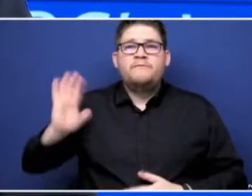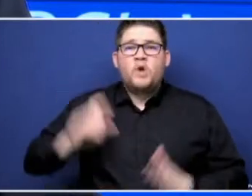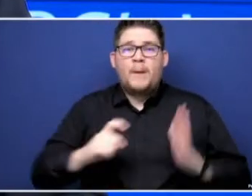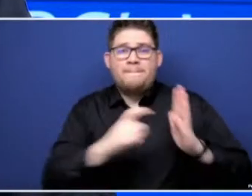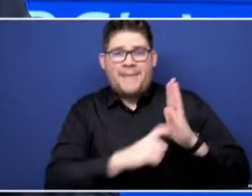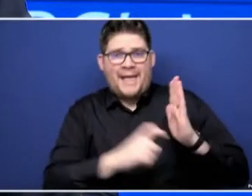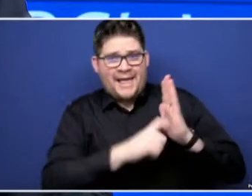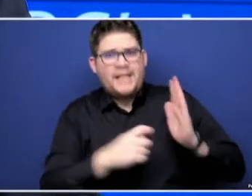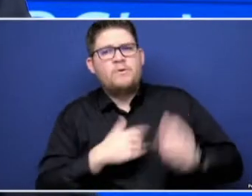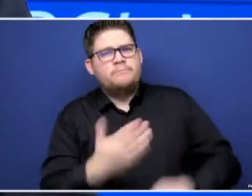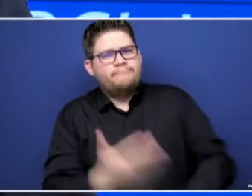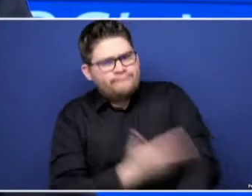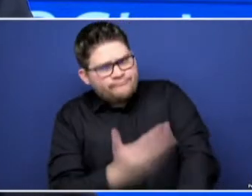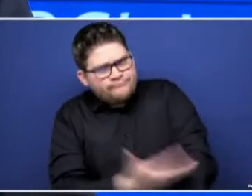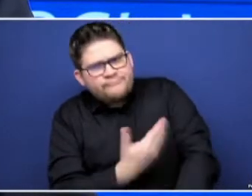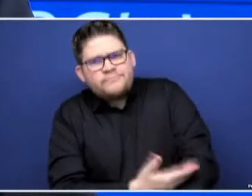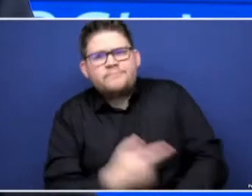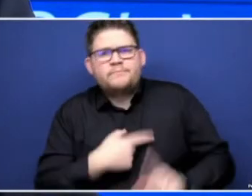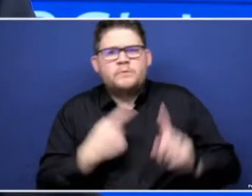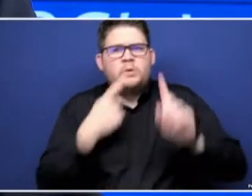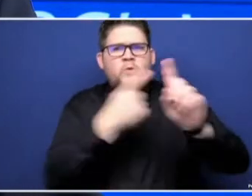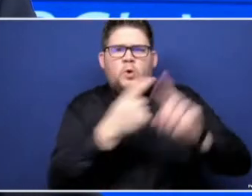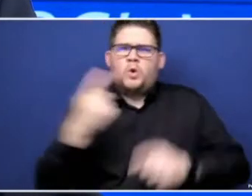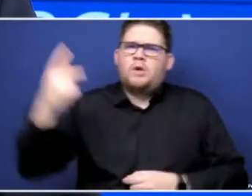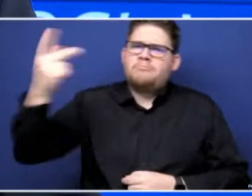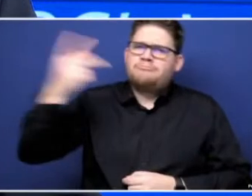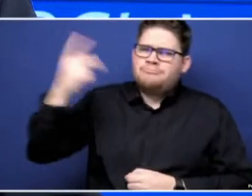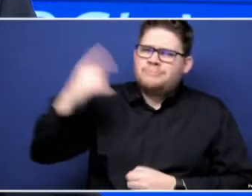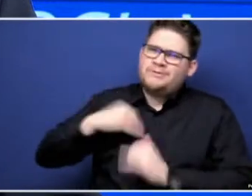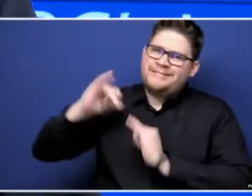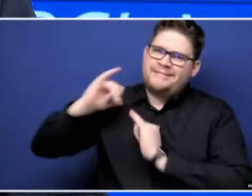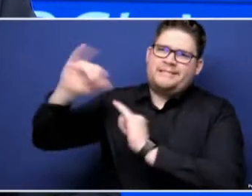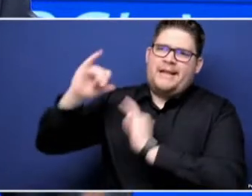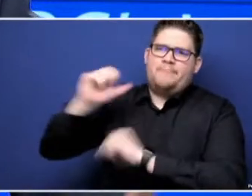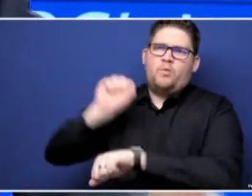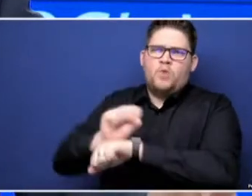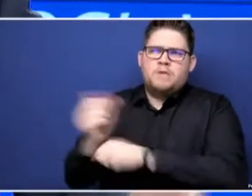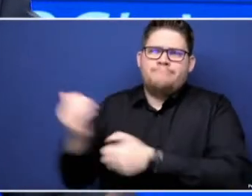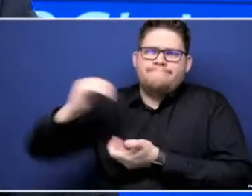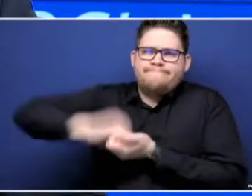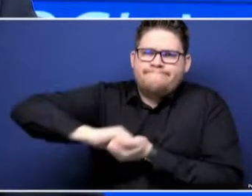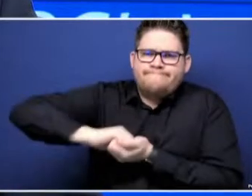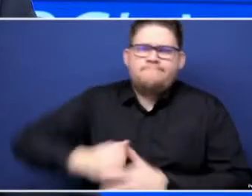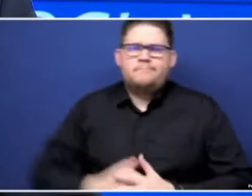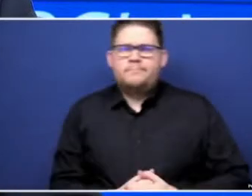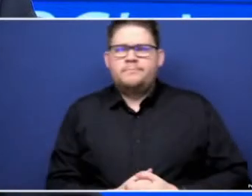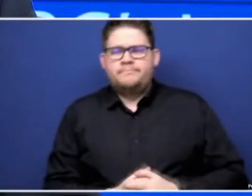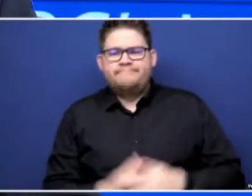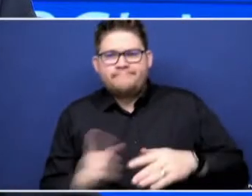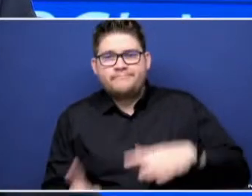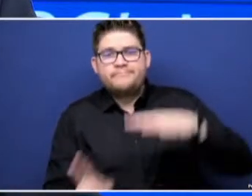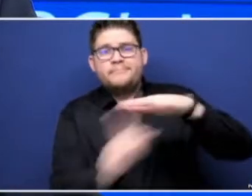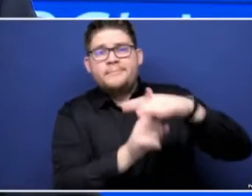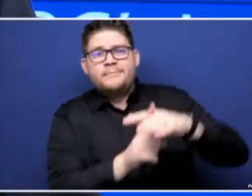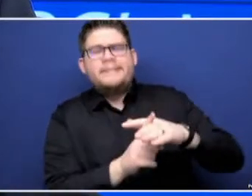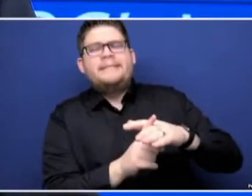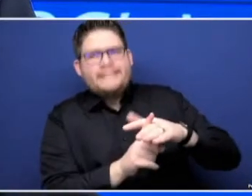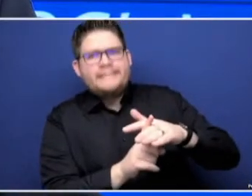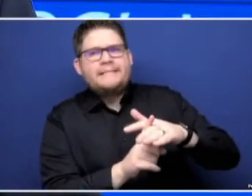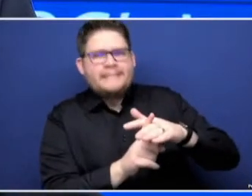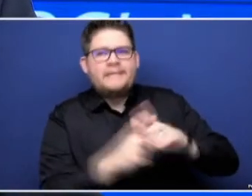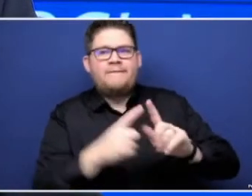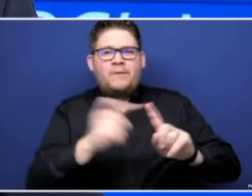the short term. We're very hopeful that we can have limited seating events as we get into the summer and the fall, but